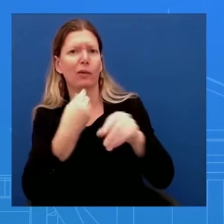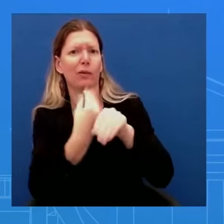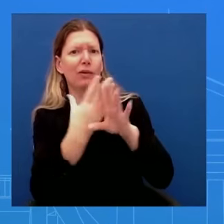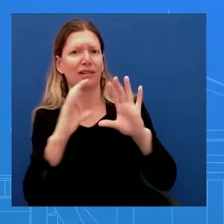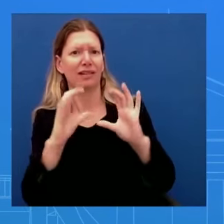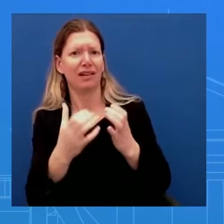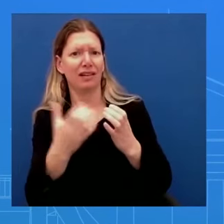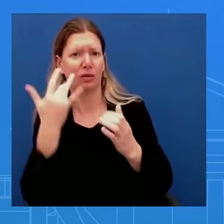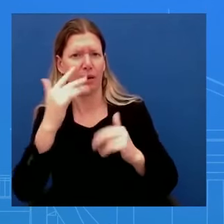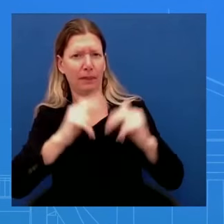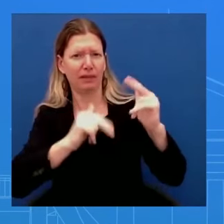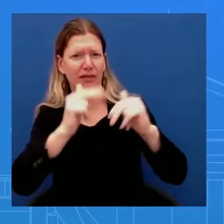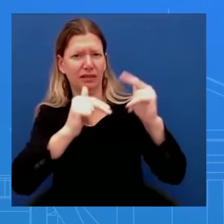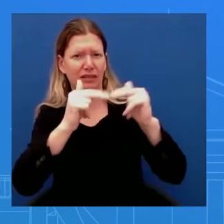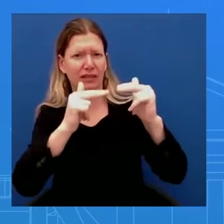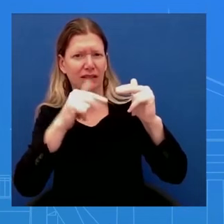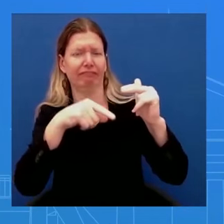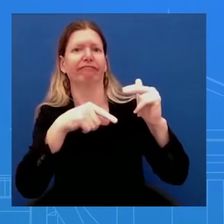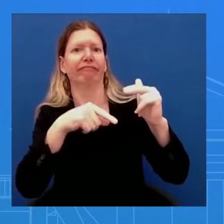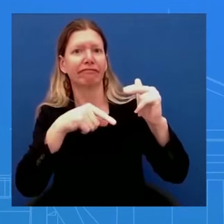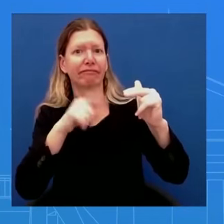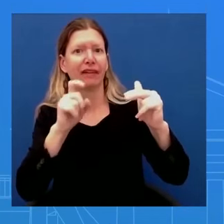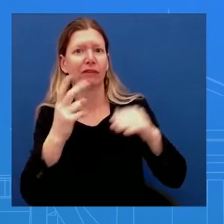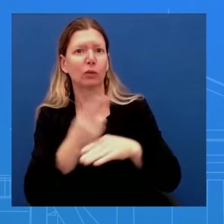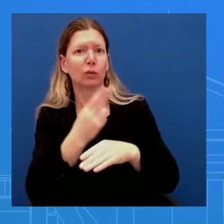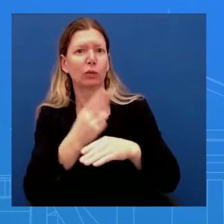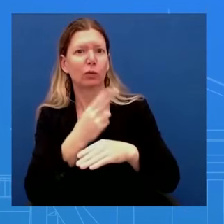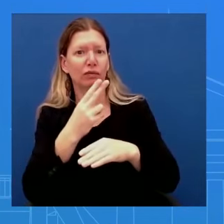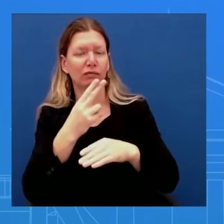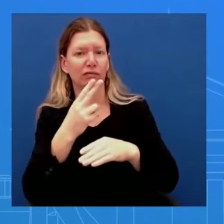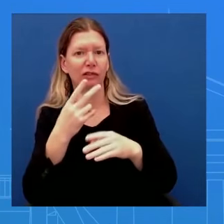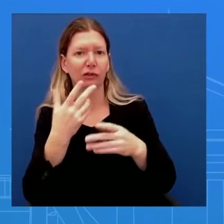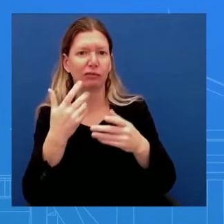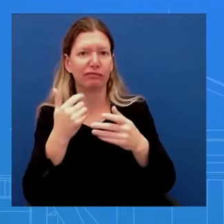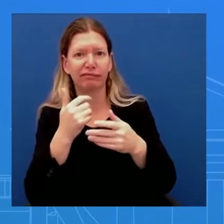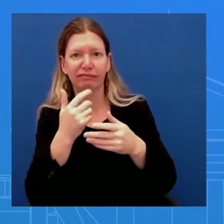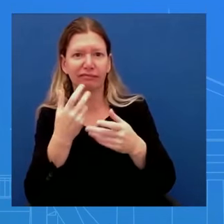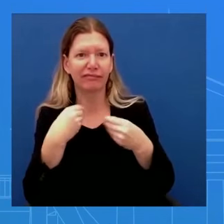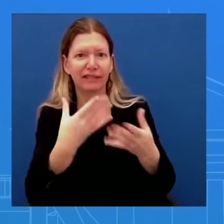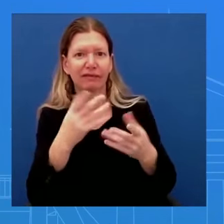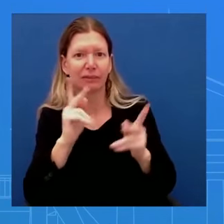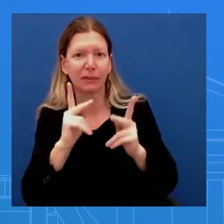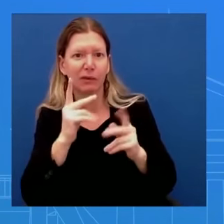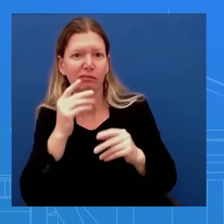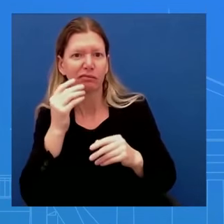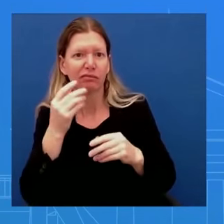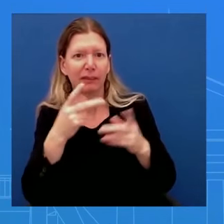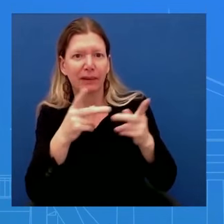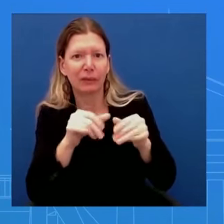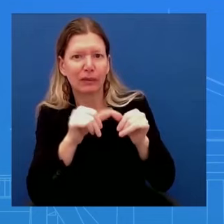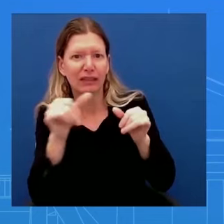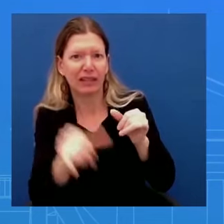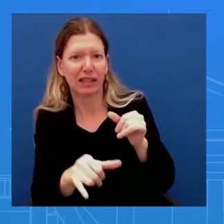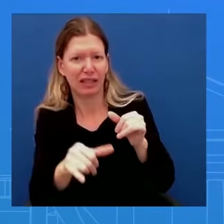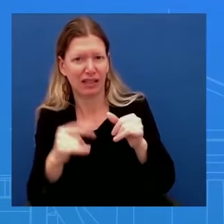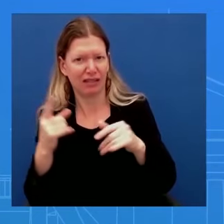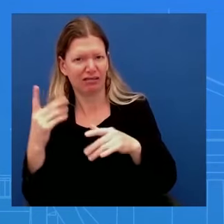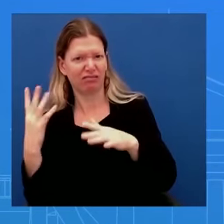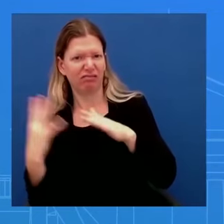into this country illegally. So what is the president's priority in this case? Is it the migrants or is it the students? So let